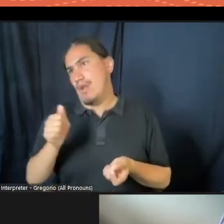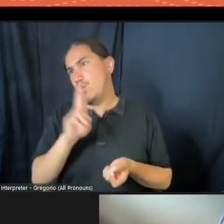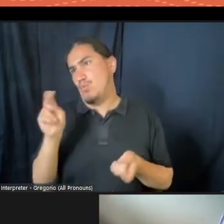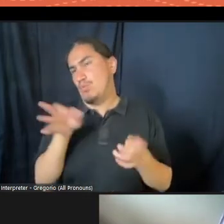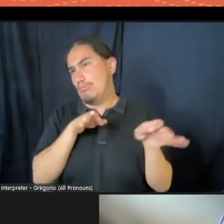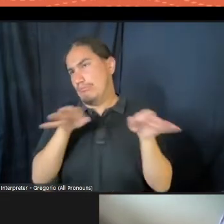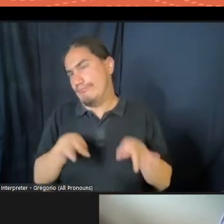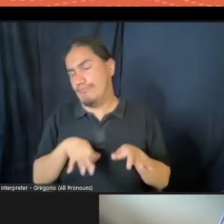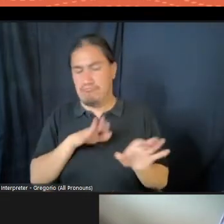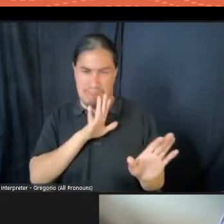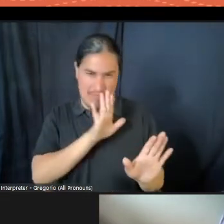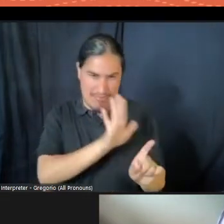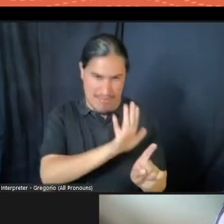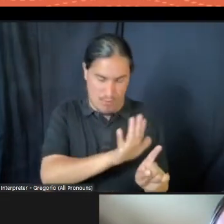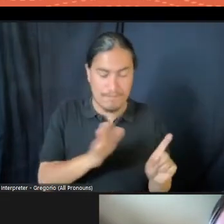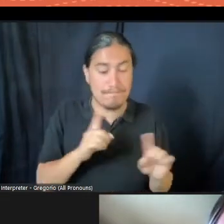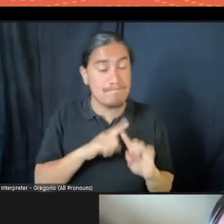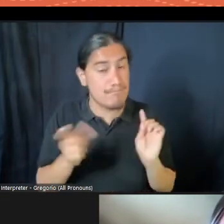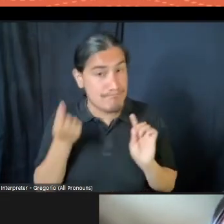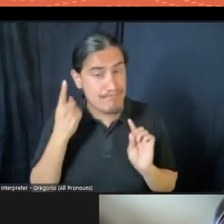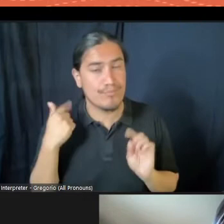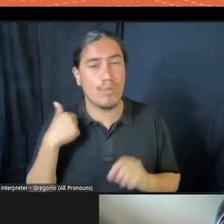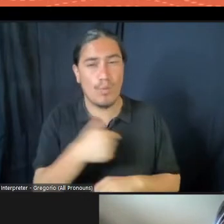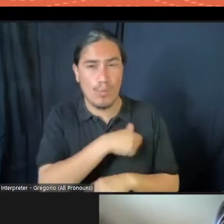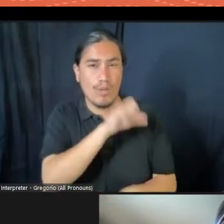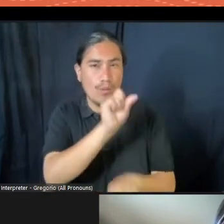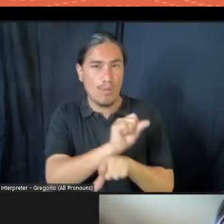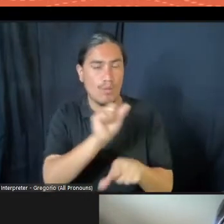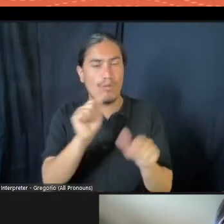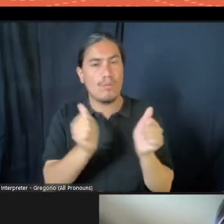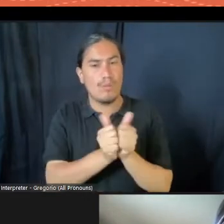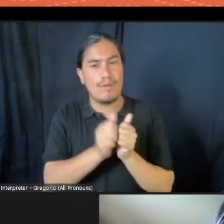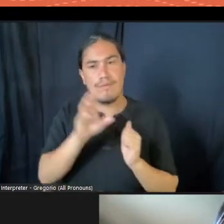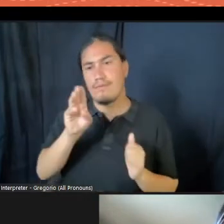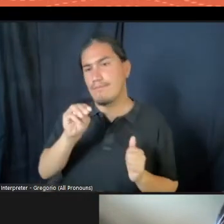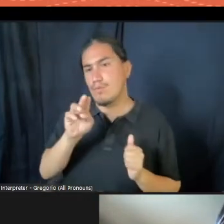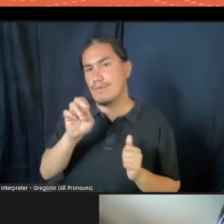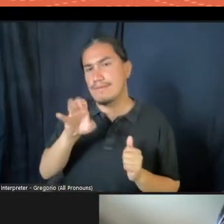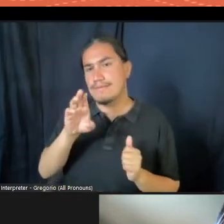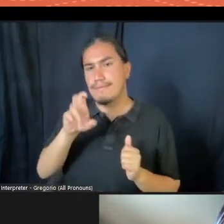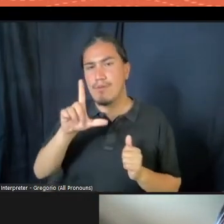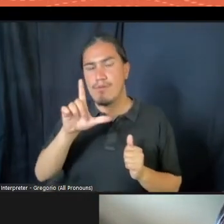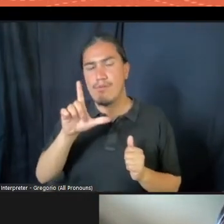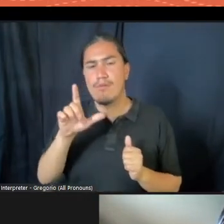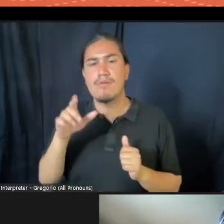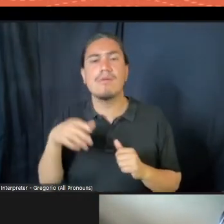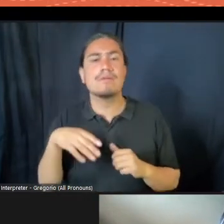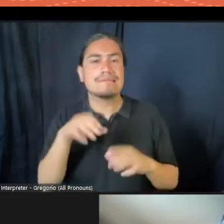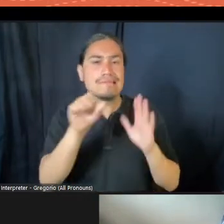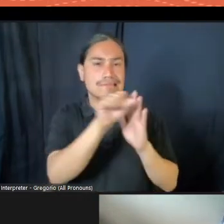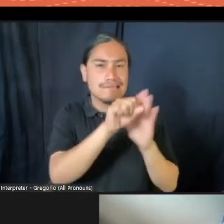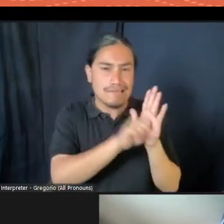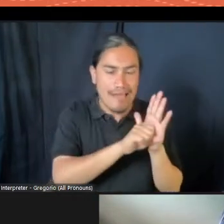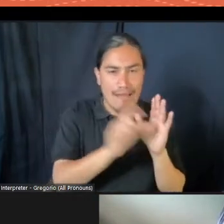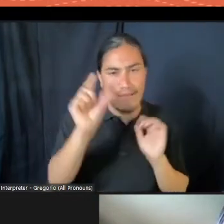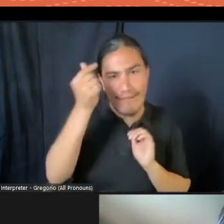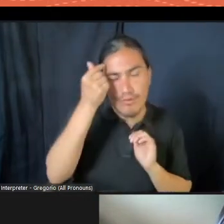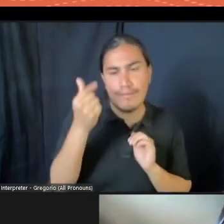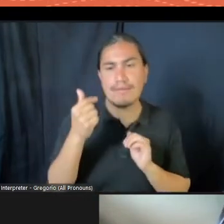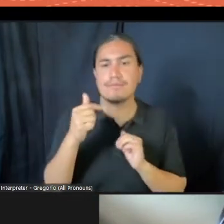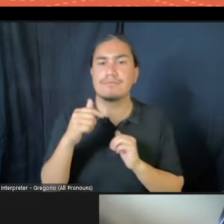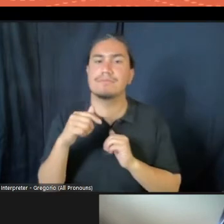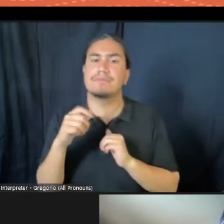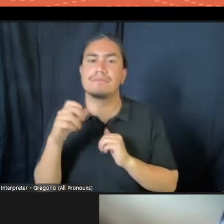my own words. But we work with municipalities, state governments, arts agencies, and nonprofits to support local projects